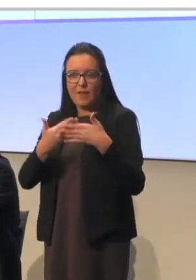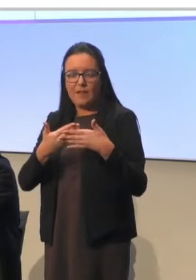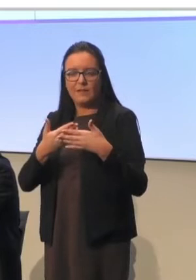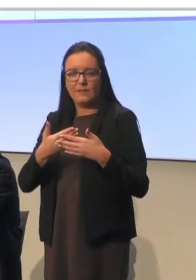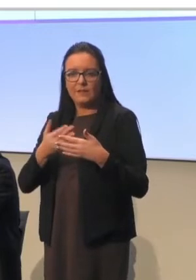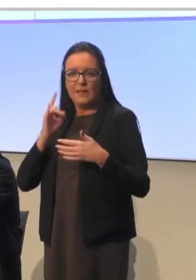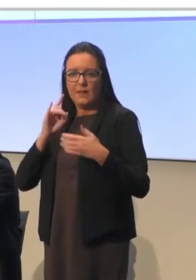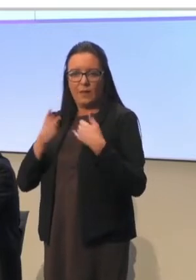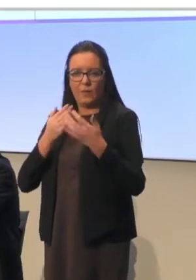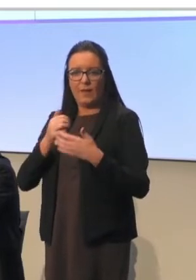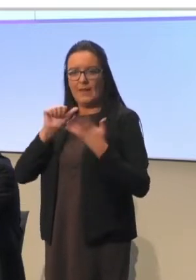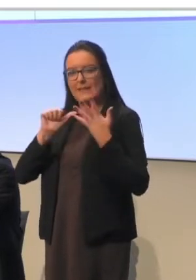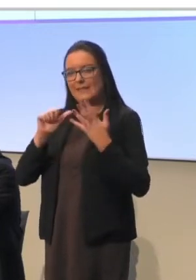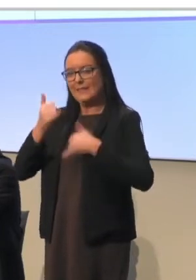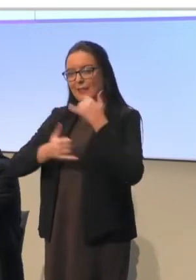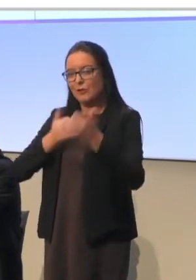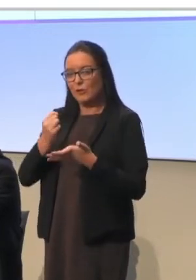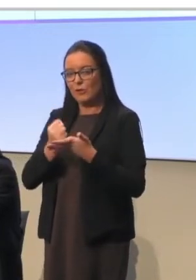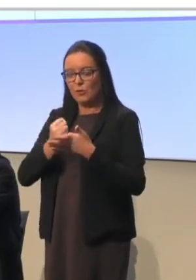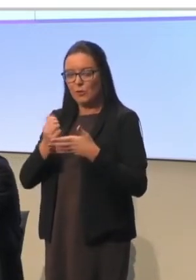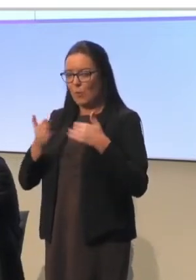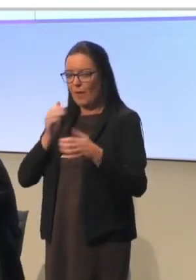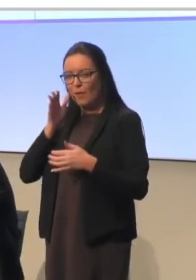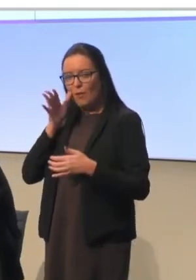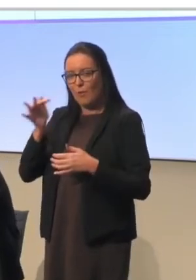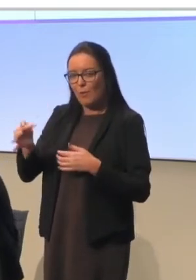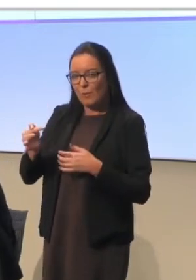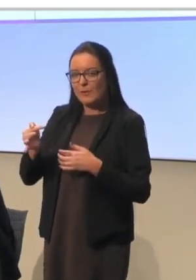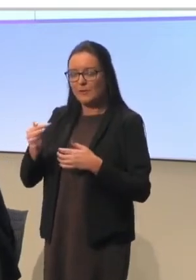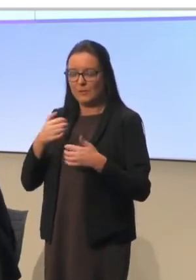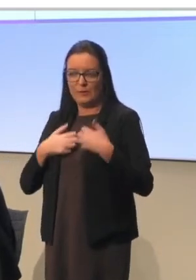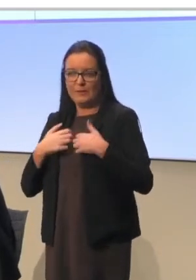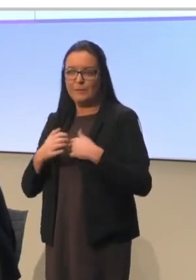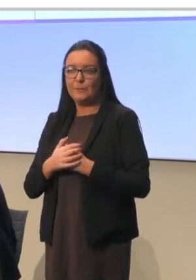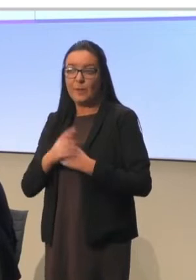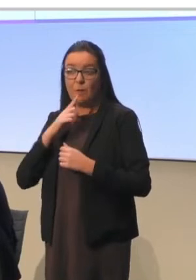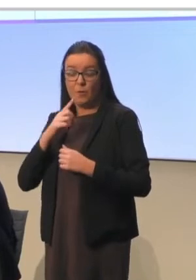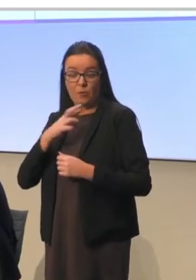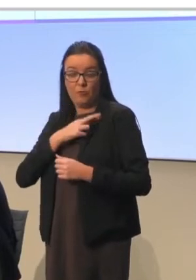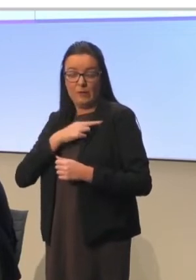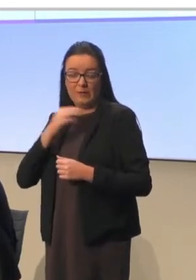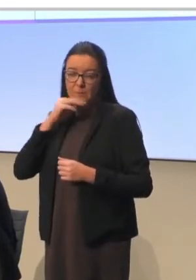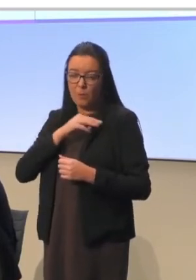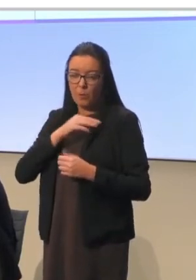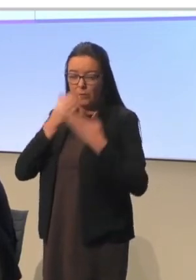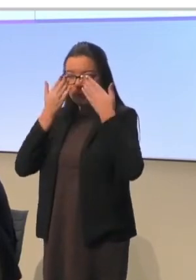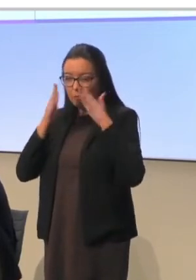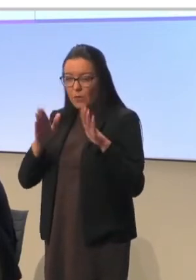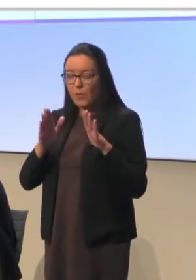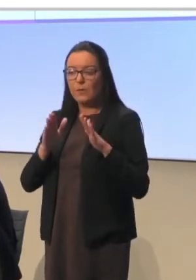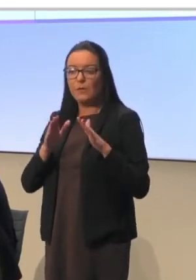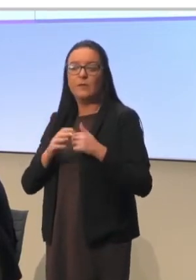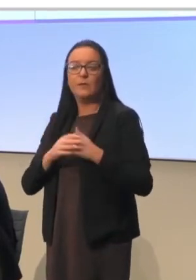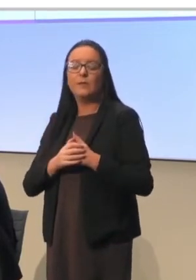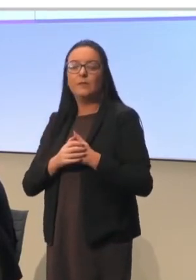were looking forward to when they were looking to their post-school lives. And again, I think it's pretty important to emphasize that this